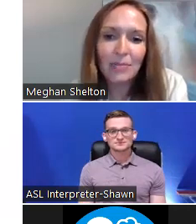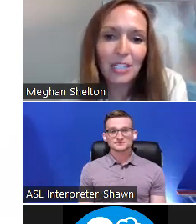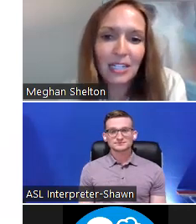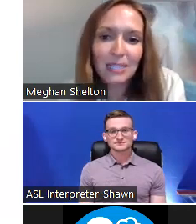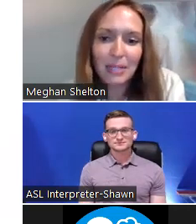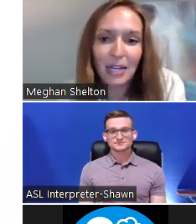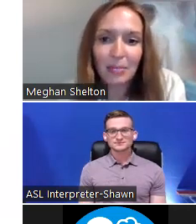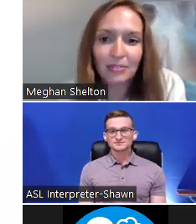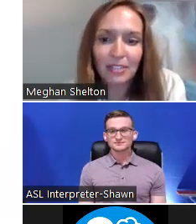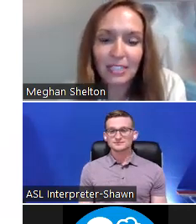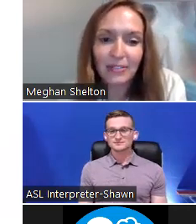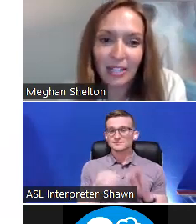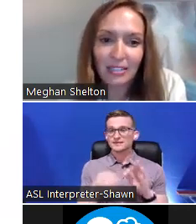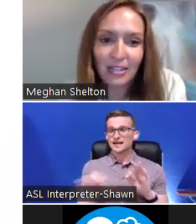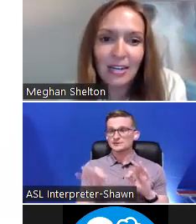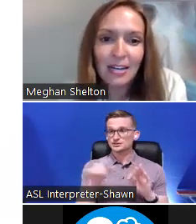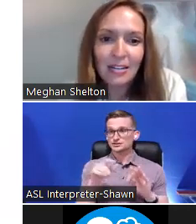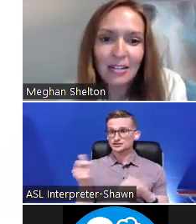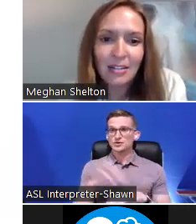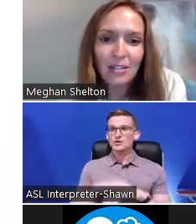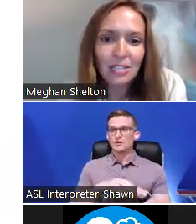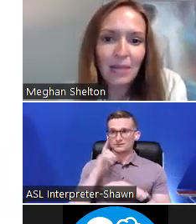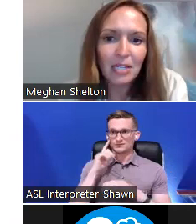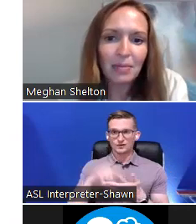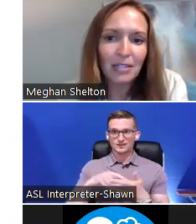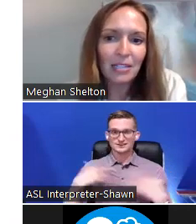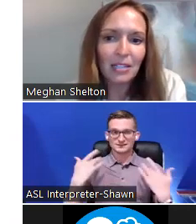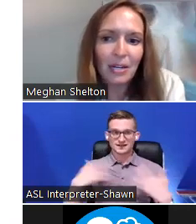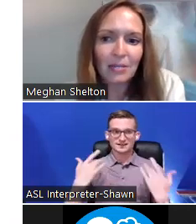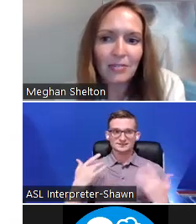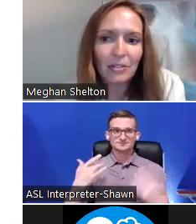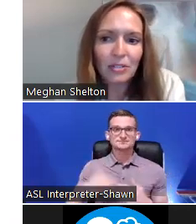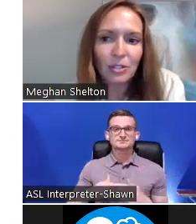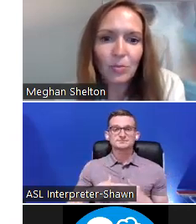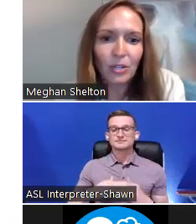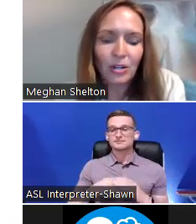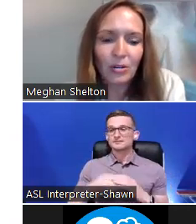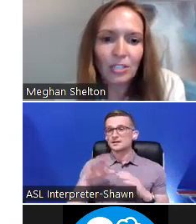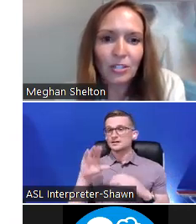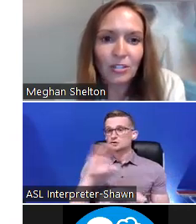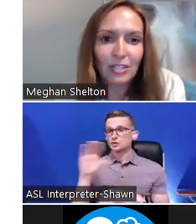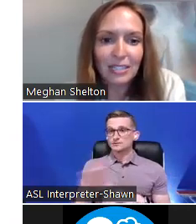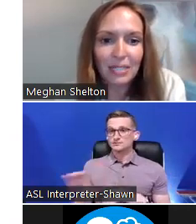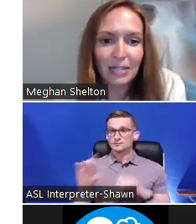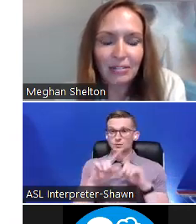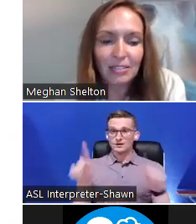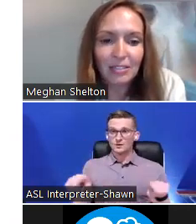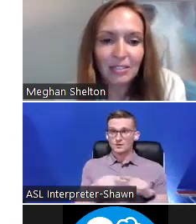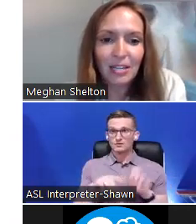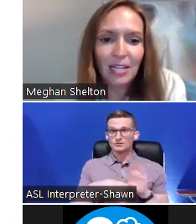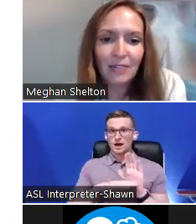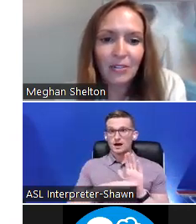Closed captioning has been enabled for this event. Click on the closed captioning button at the bottom of your Zoom window to turn on